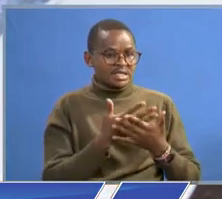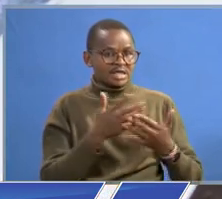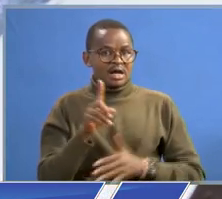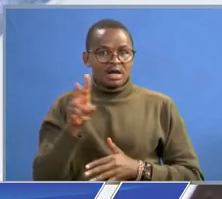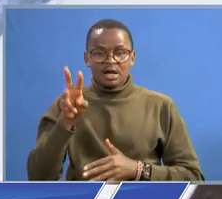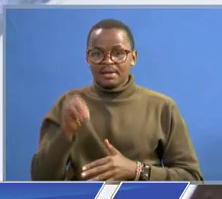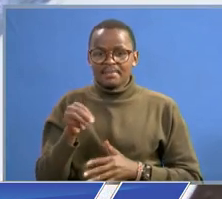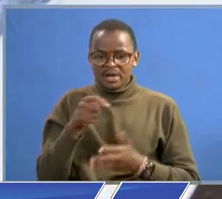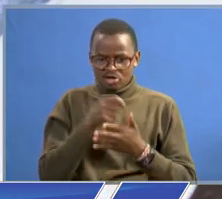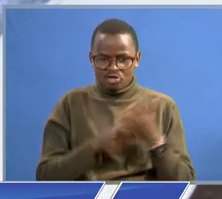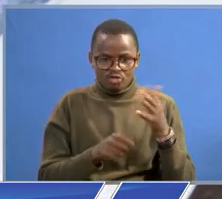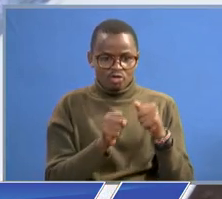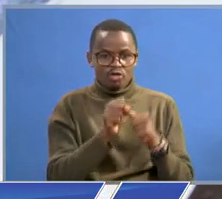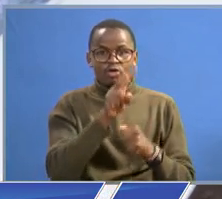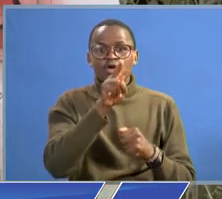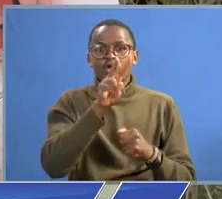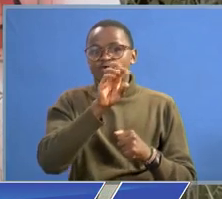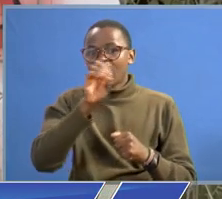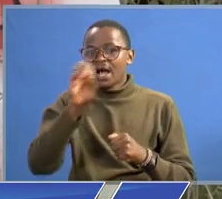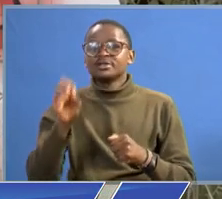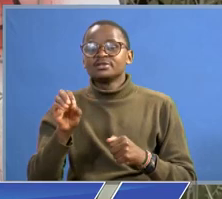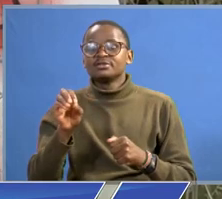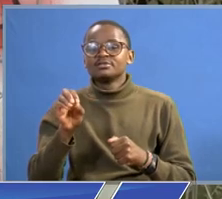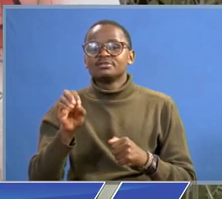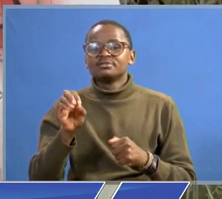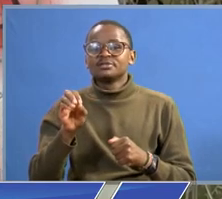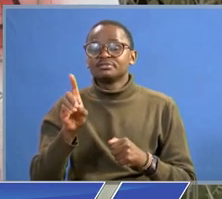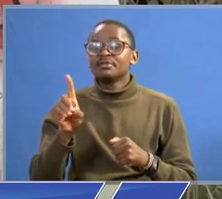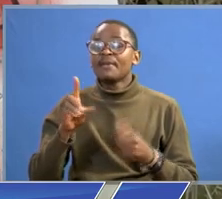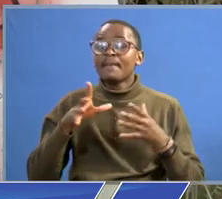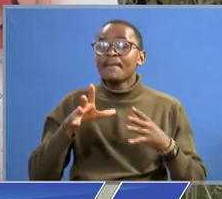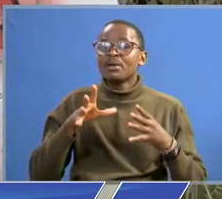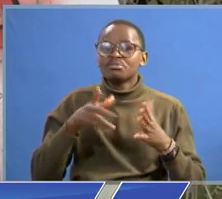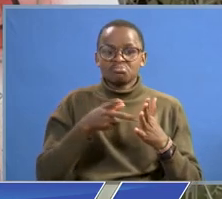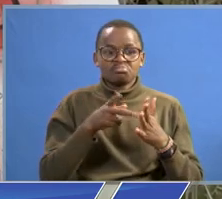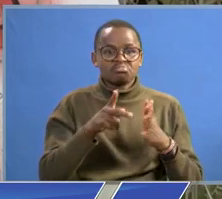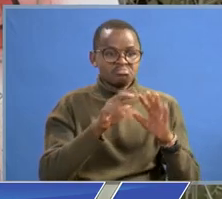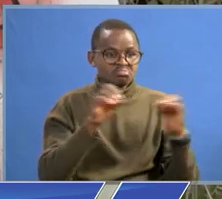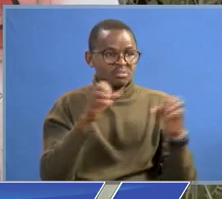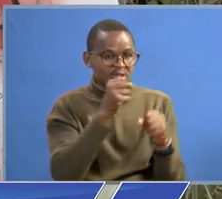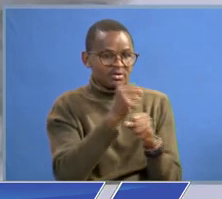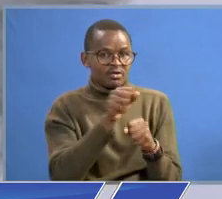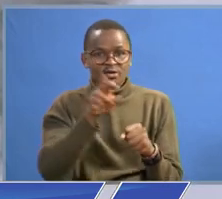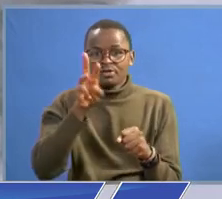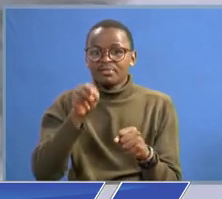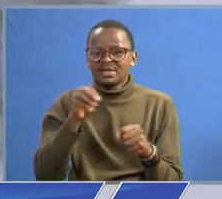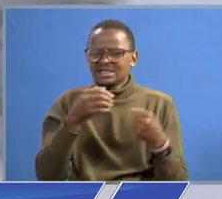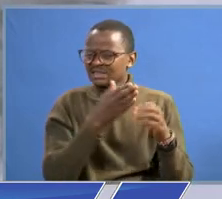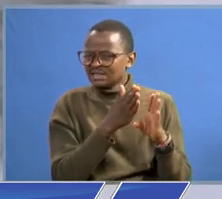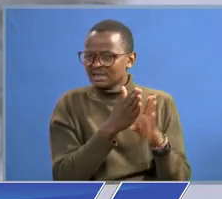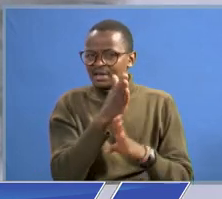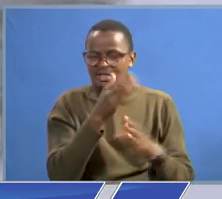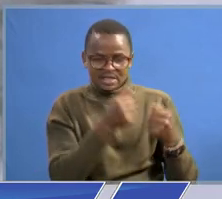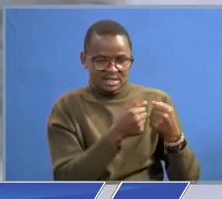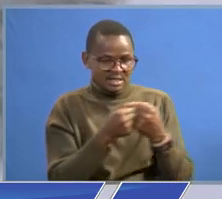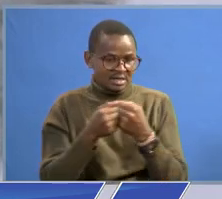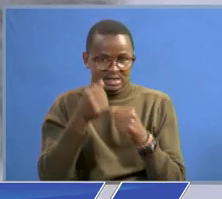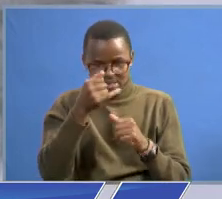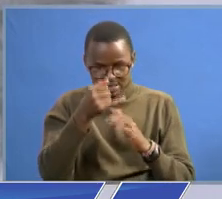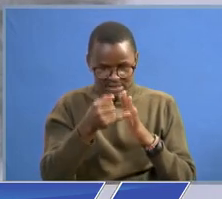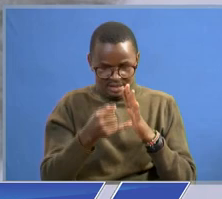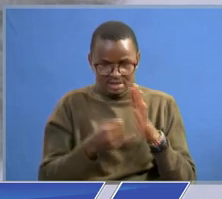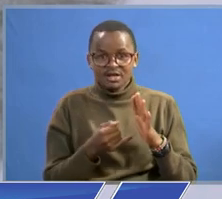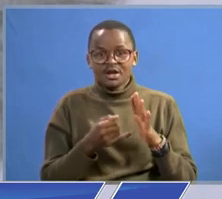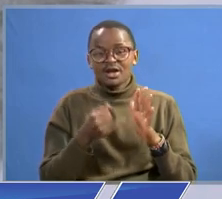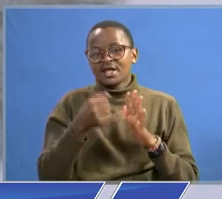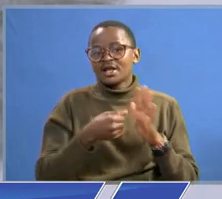them cost up to 1,200 Kenya shillings. Clients not paying the work done for them is a major challenge in the art